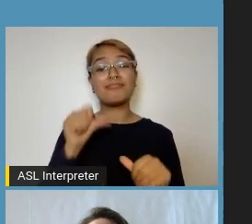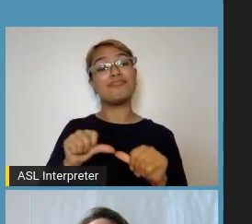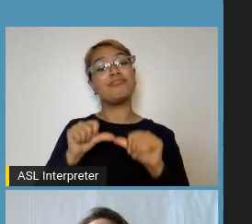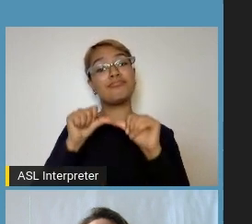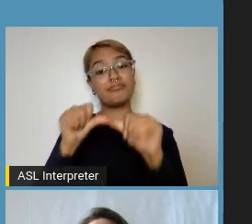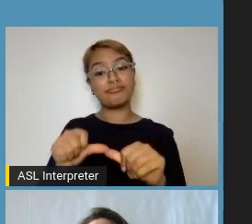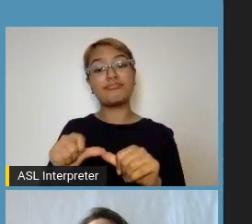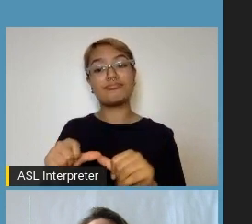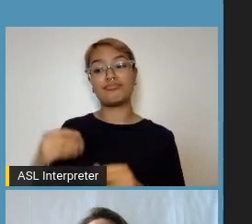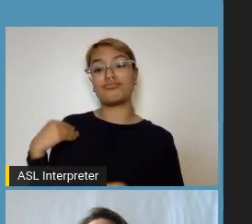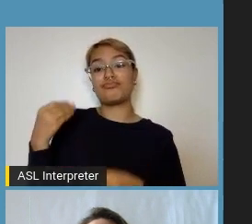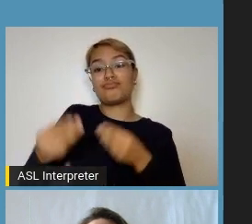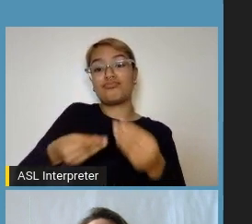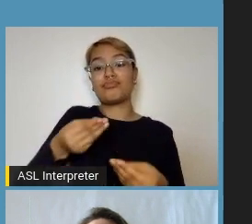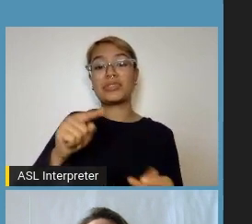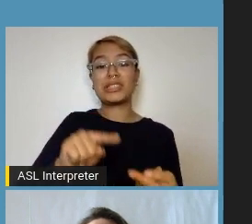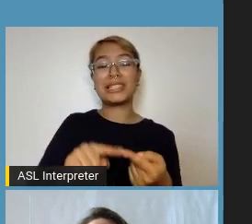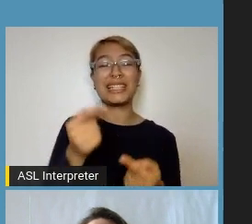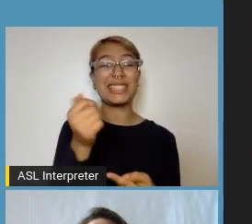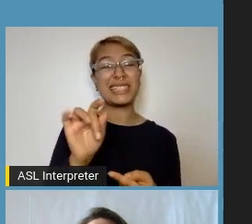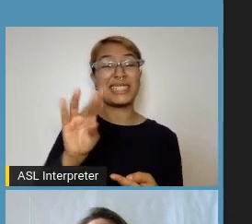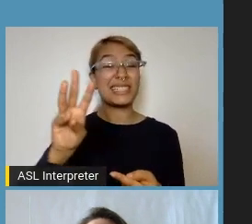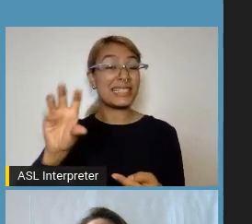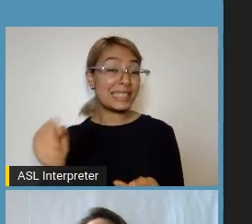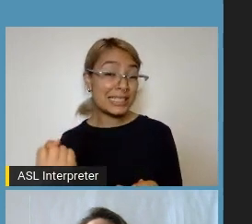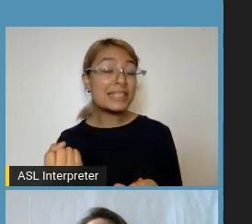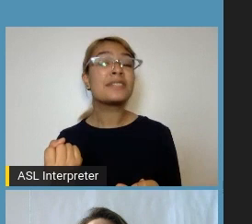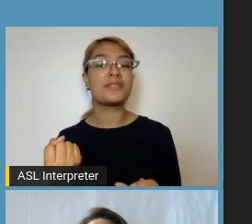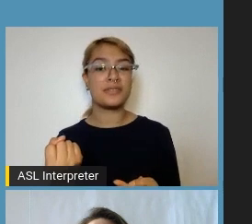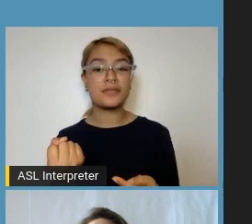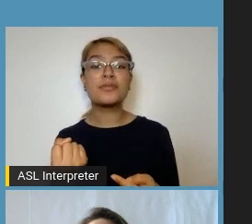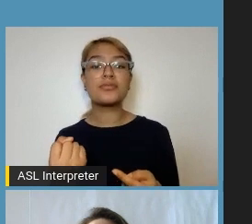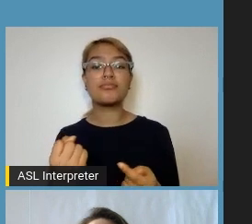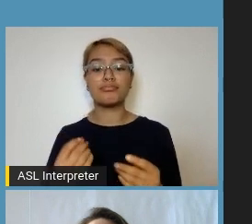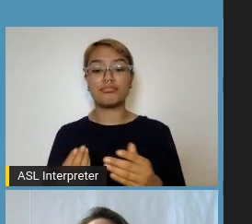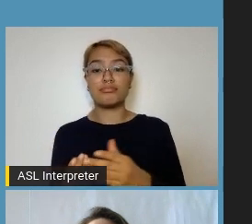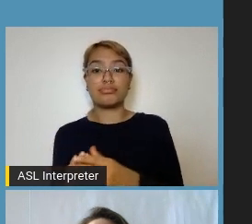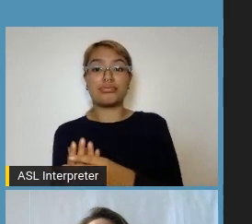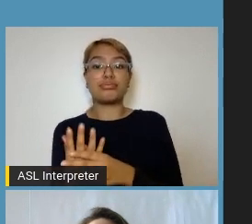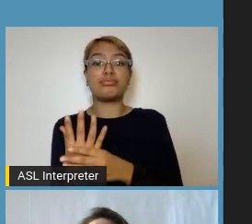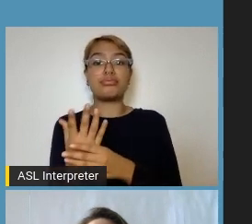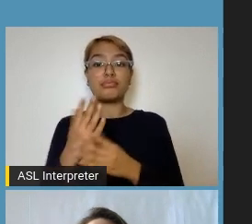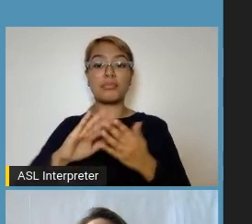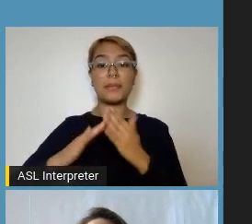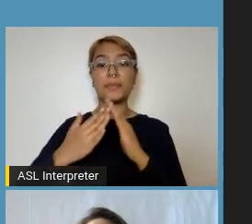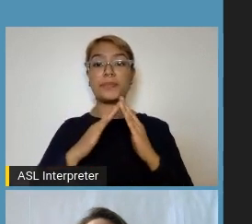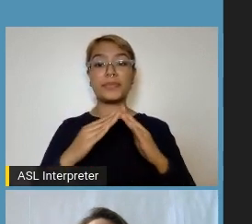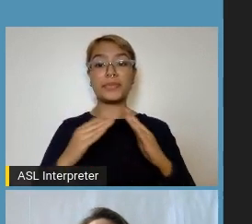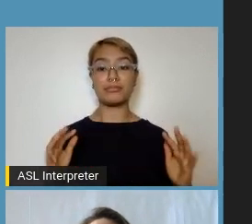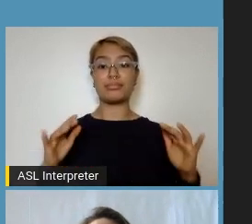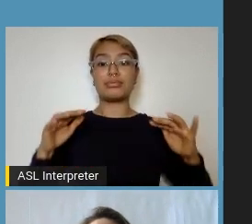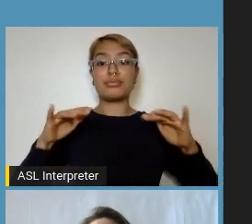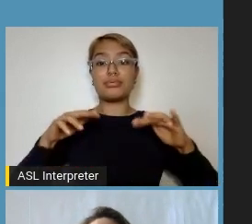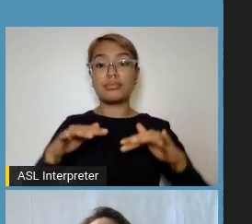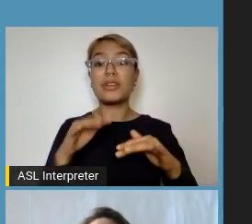members until about the 1860s. With growing population of Manhattan, farming was becoming less desirable as